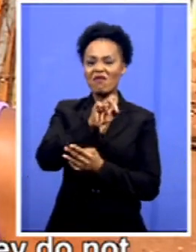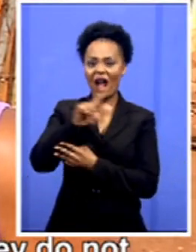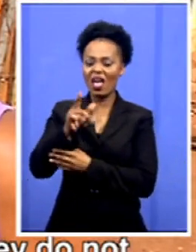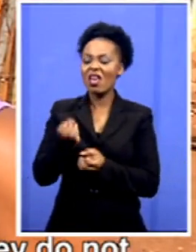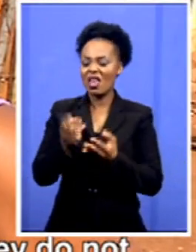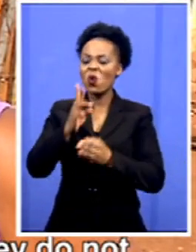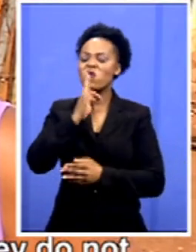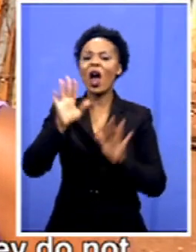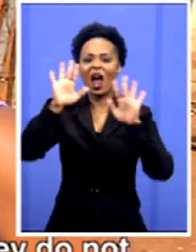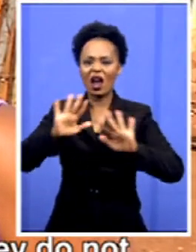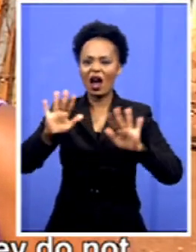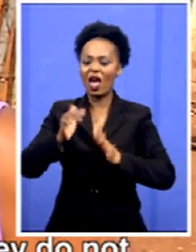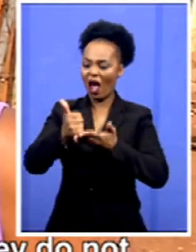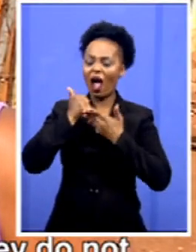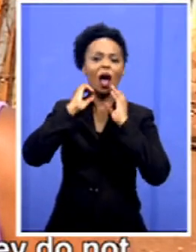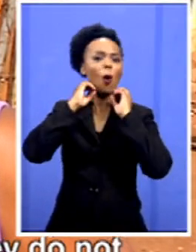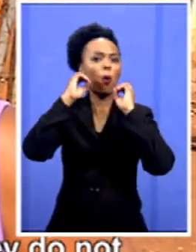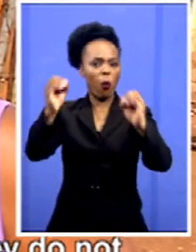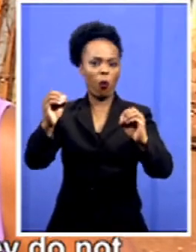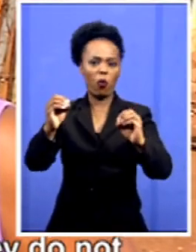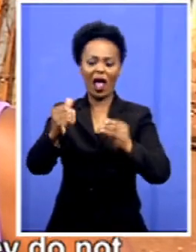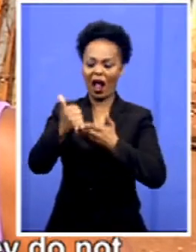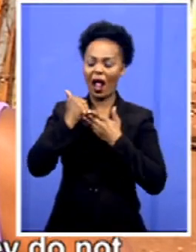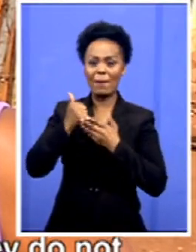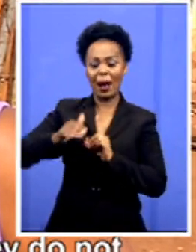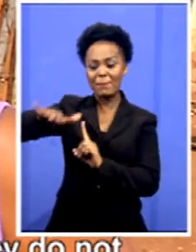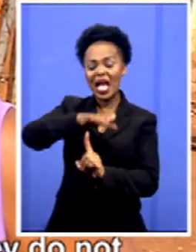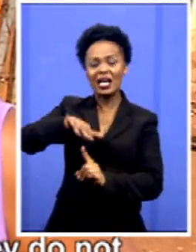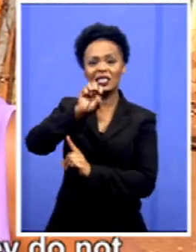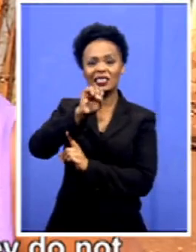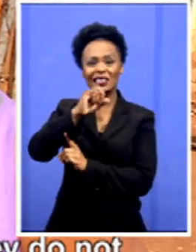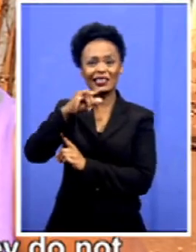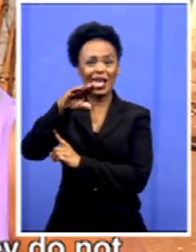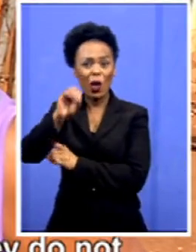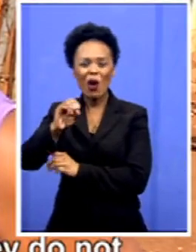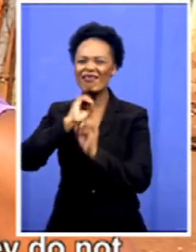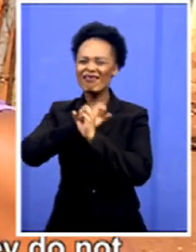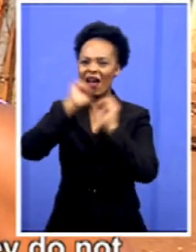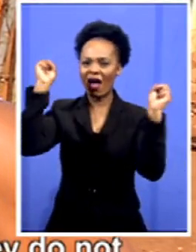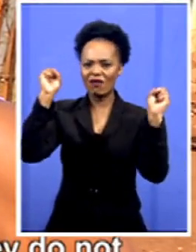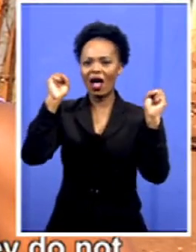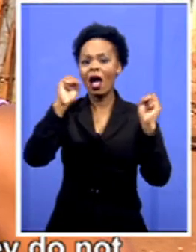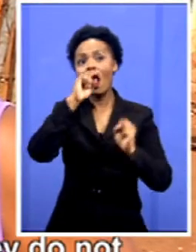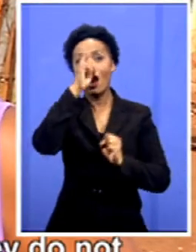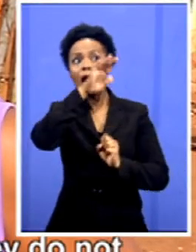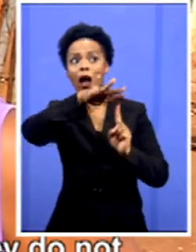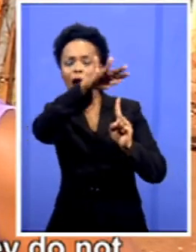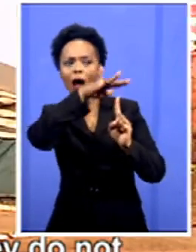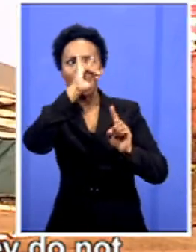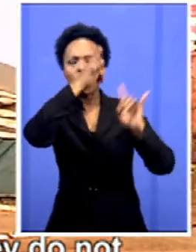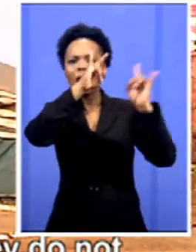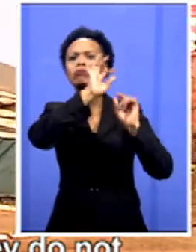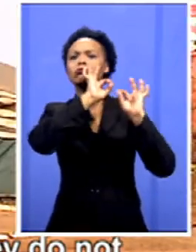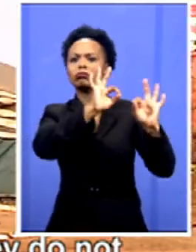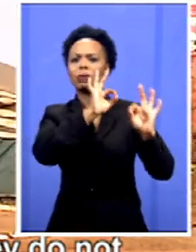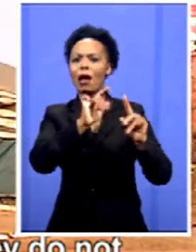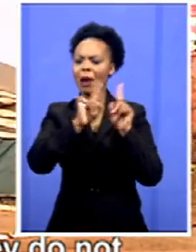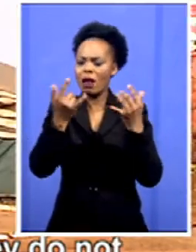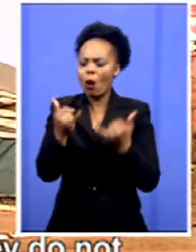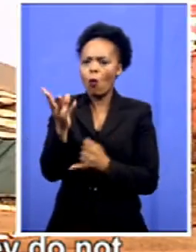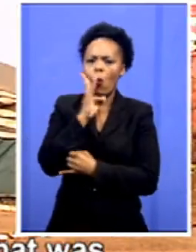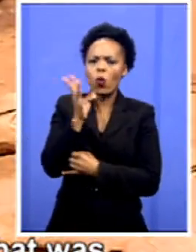wa Midva ha o etsetse next ka Sicelo. Masipala wa Midva o lokisa ka toropong fela. Gona ka Sicelo re a gangwa ke metsi